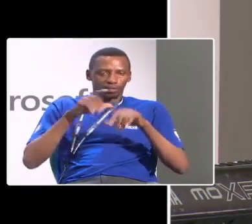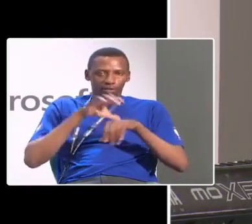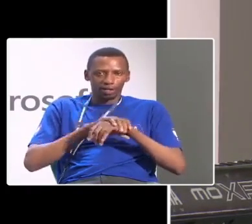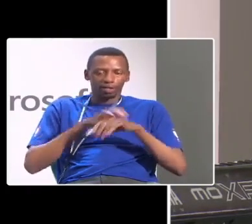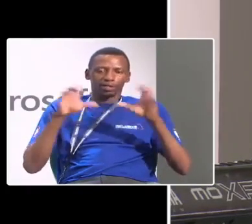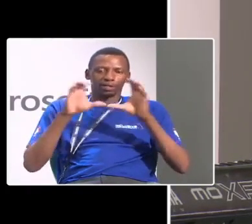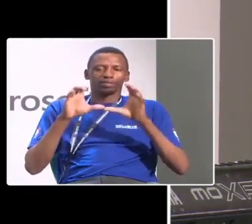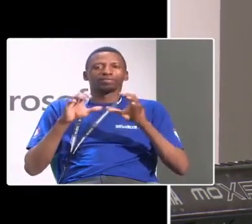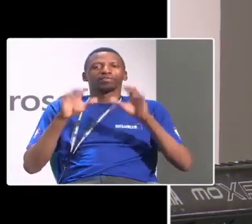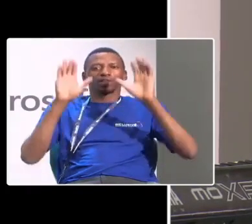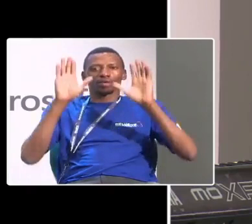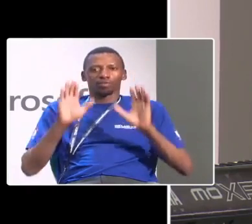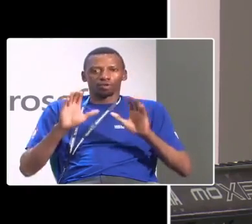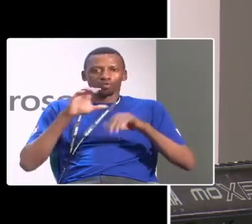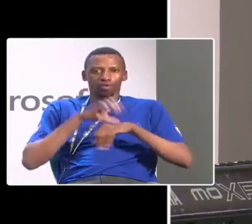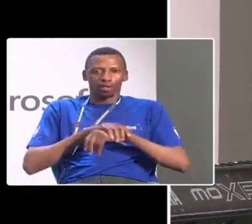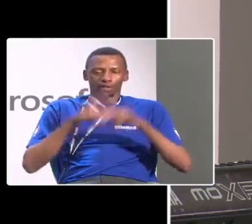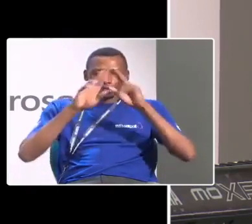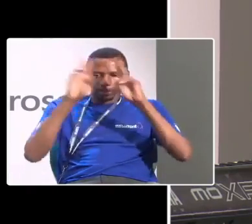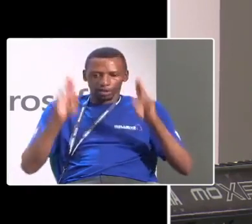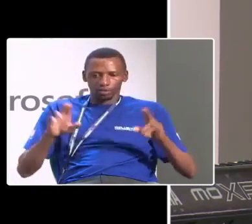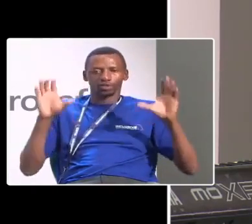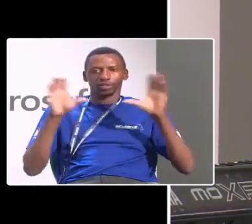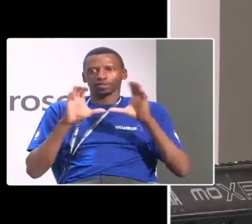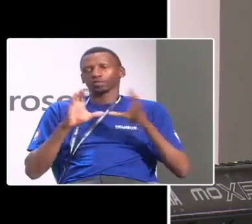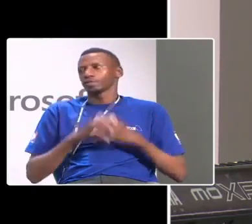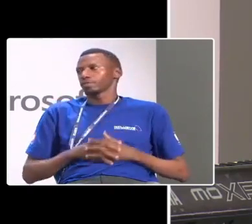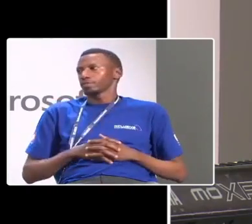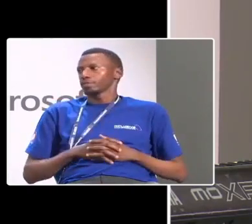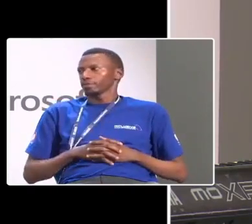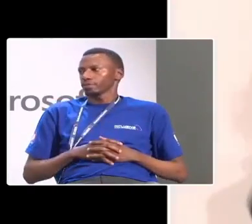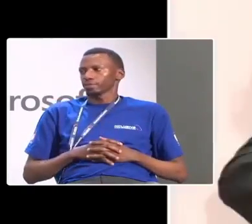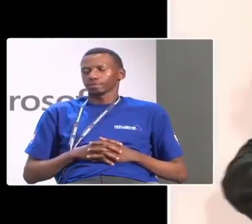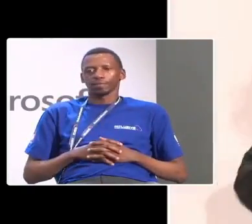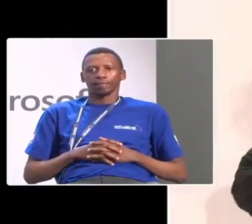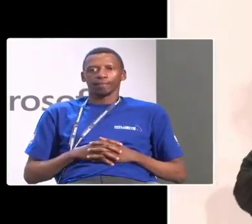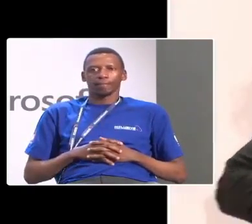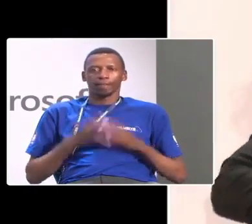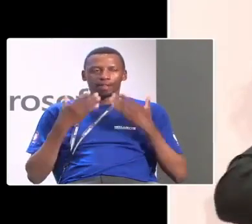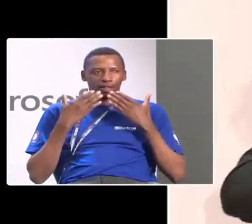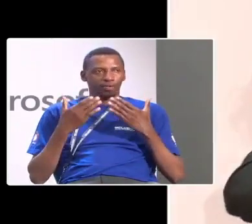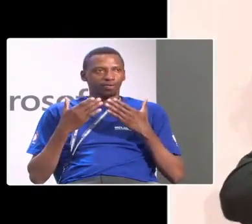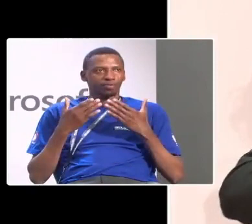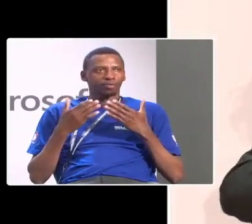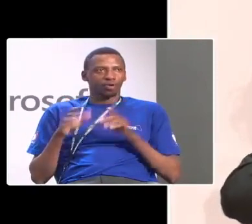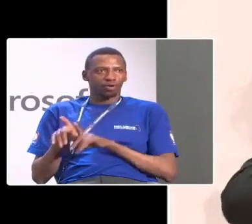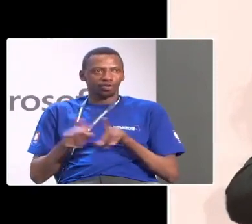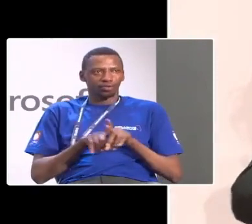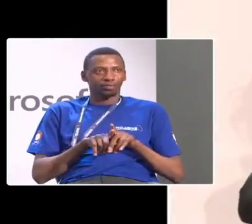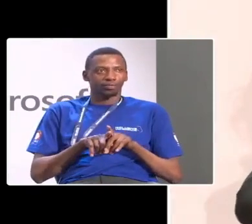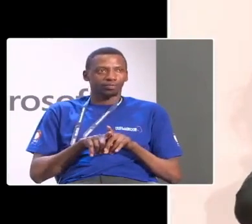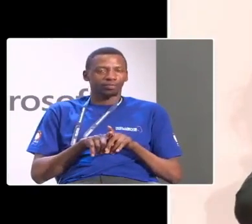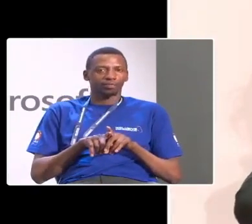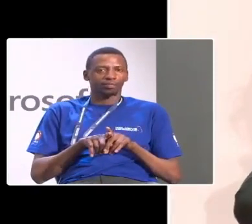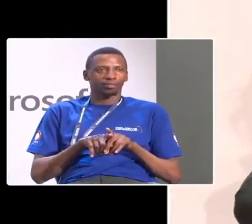an international certification. So those are my... That's great. Yeah, thank you, Irene. And we also, just to point out somebody